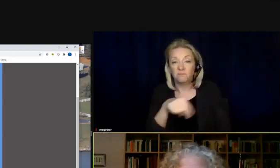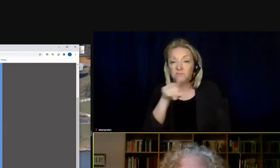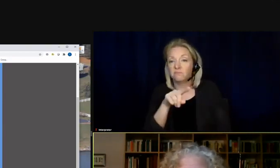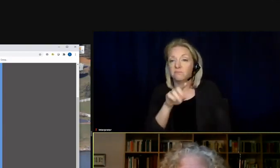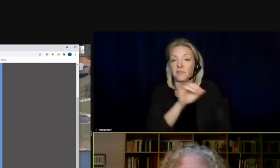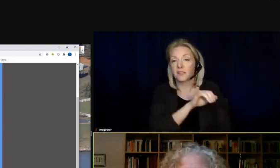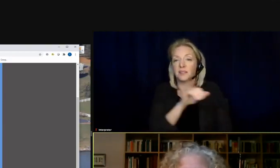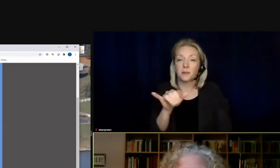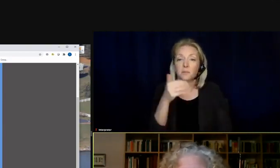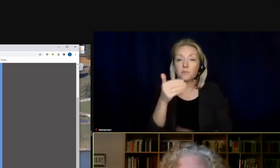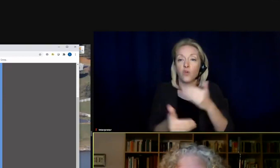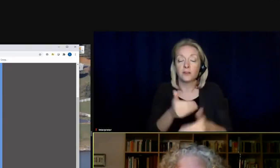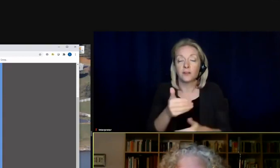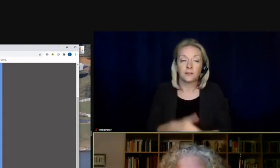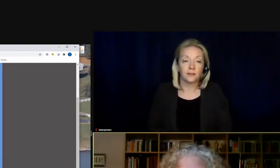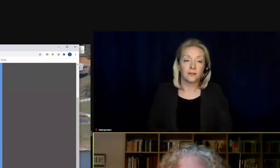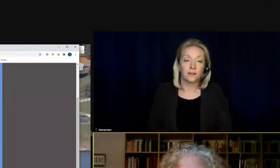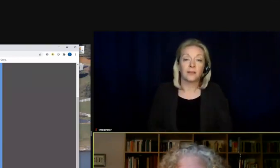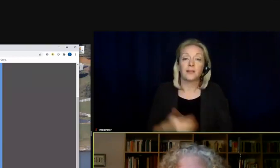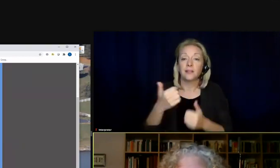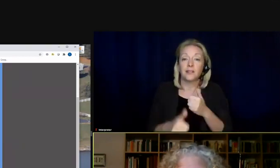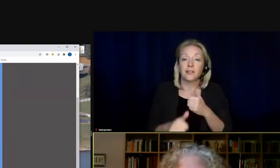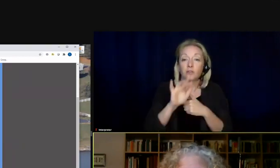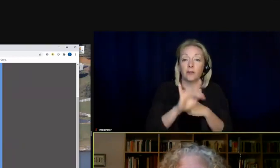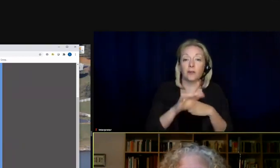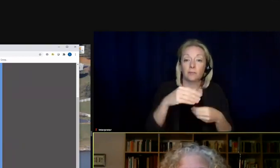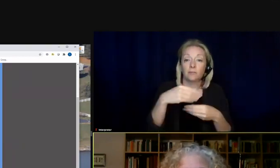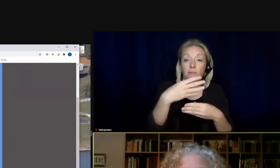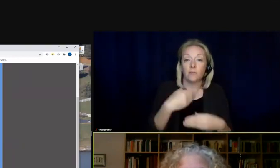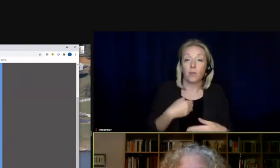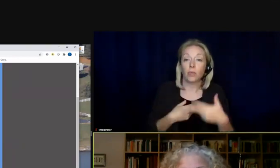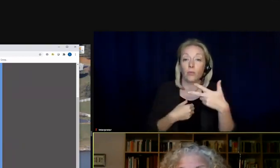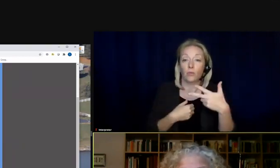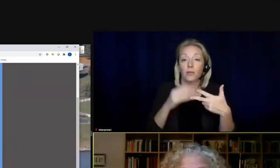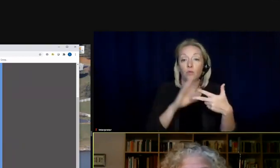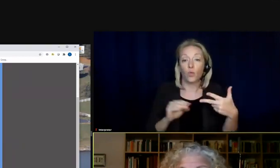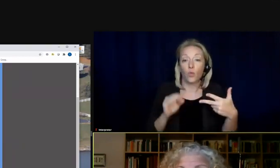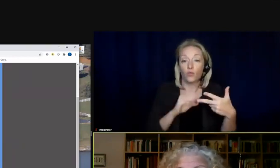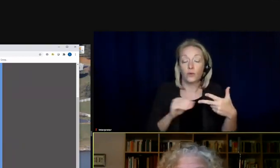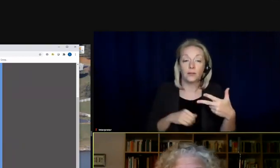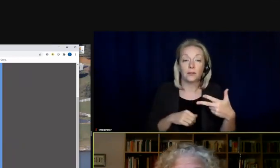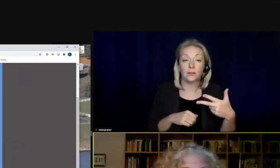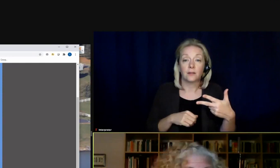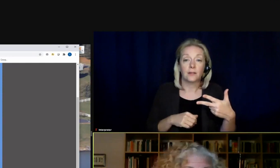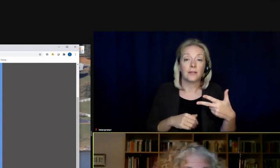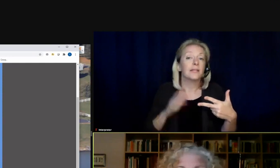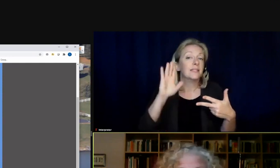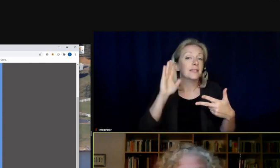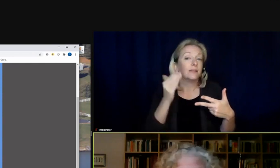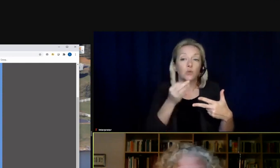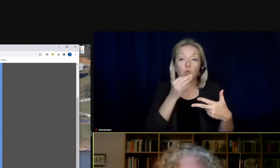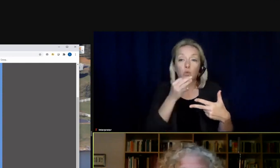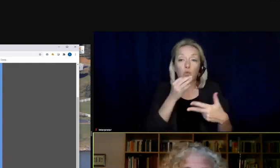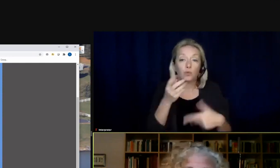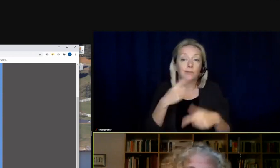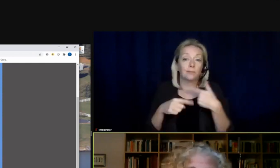the same. Each one has 3 stories in it. And we may have some coming soon if we can ever get back